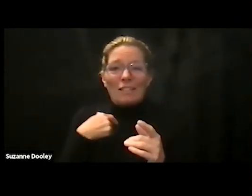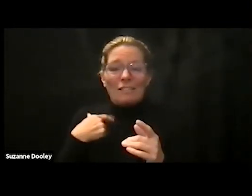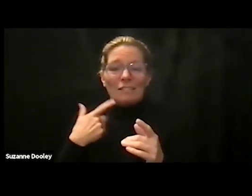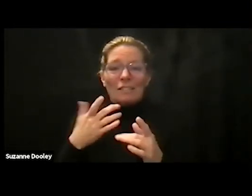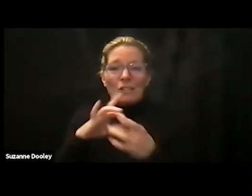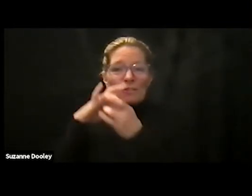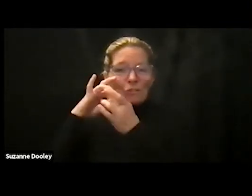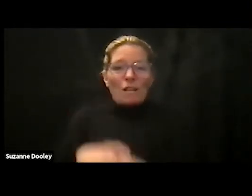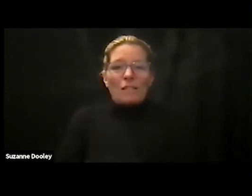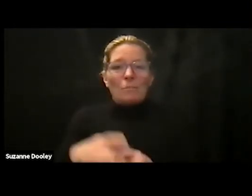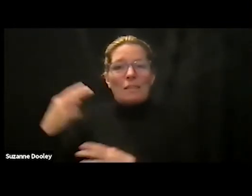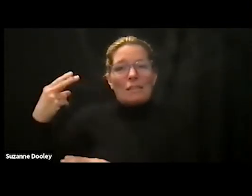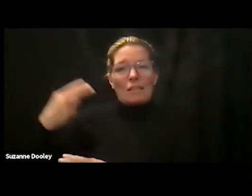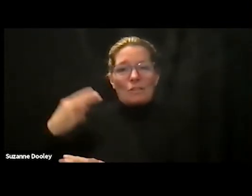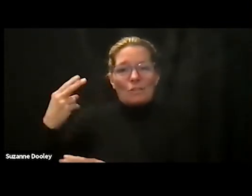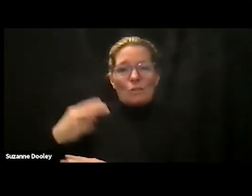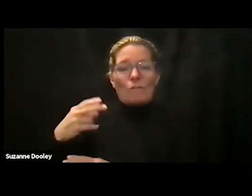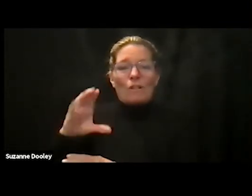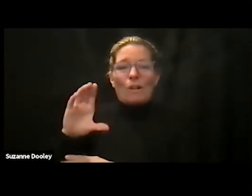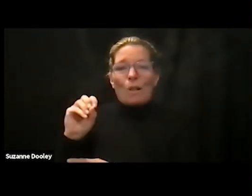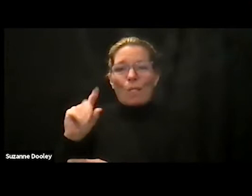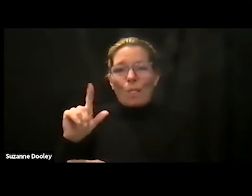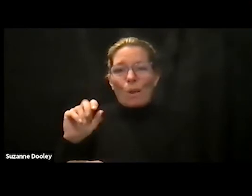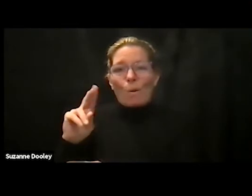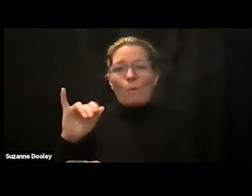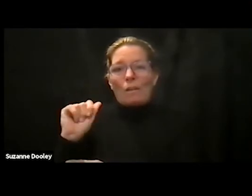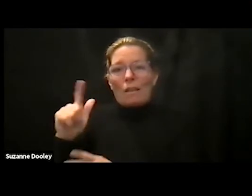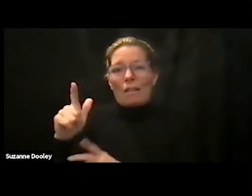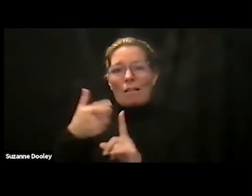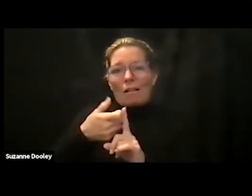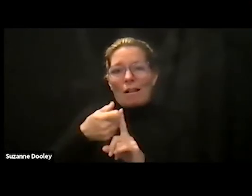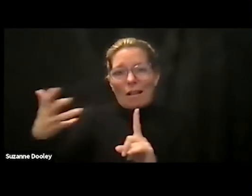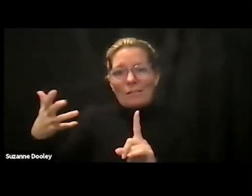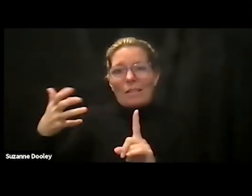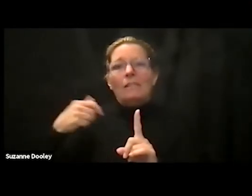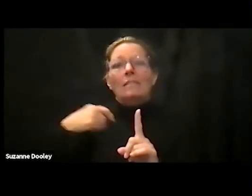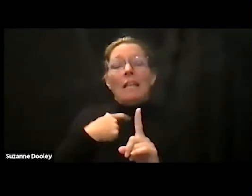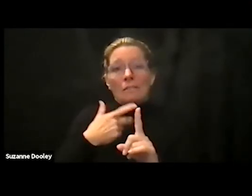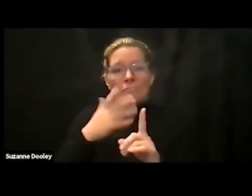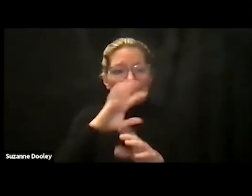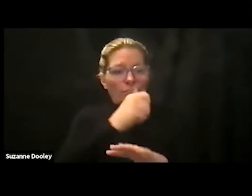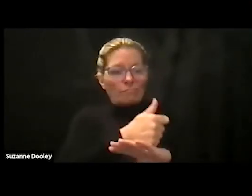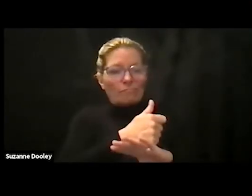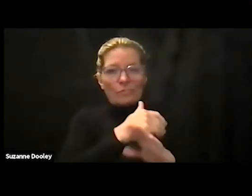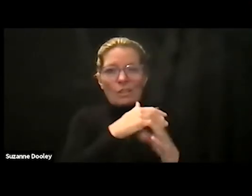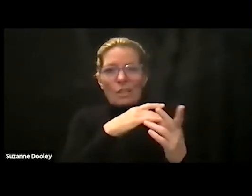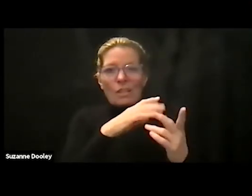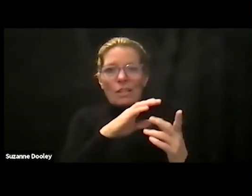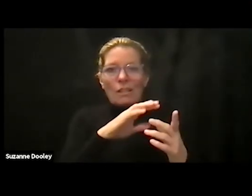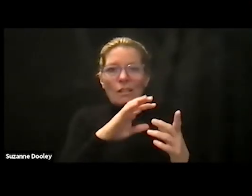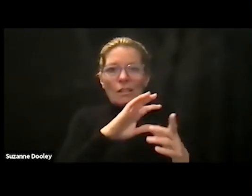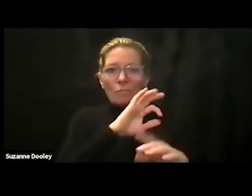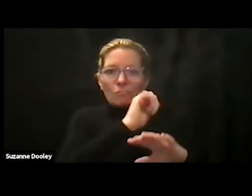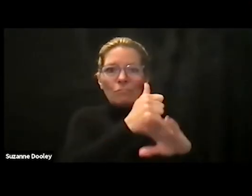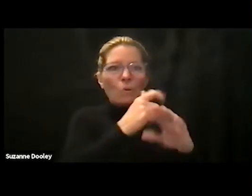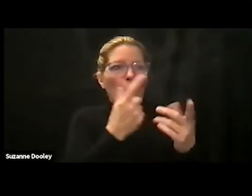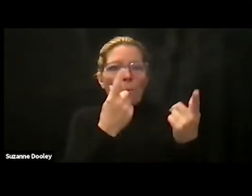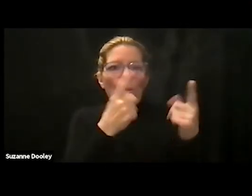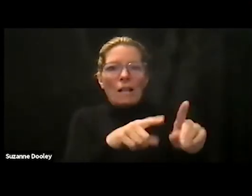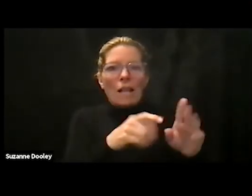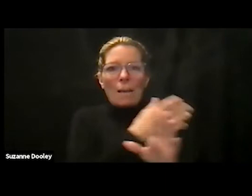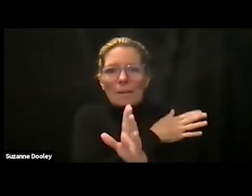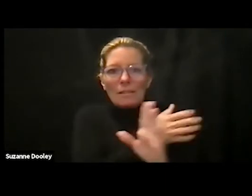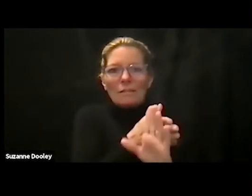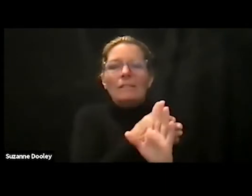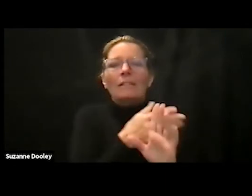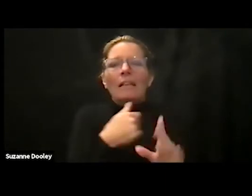grounding me in the historical colonial context and just setting that framework that I think we need. I want to bring back